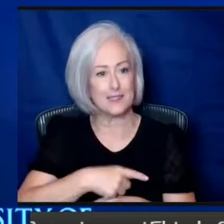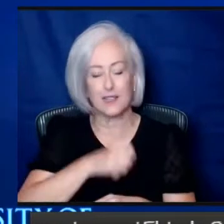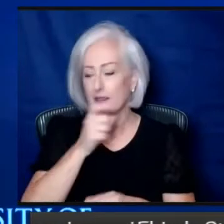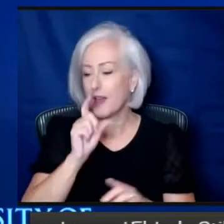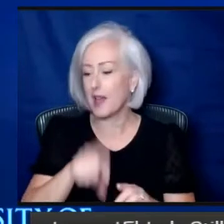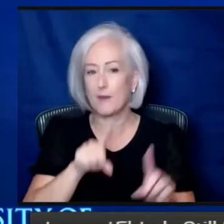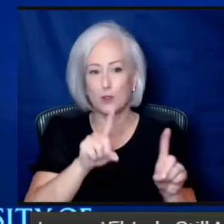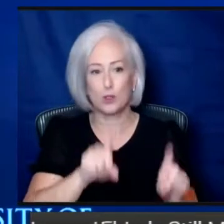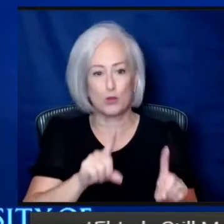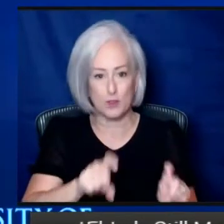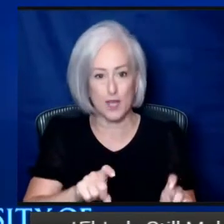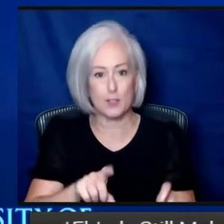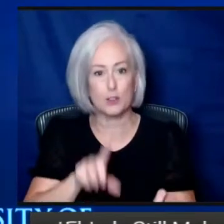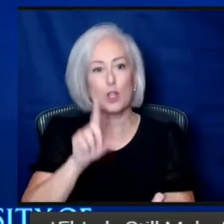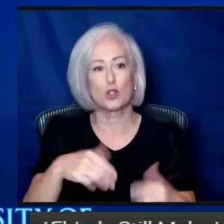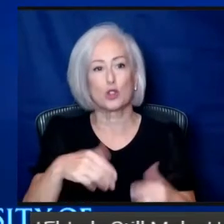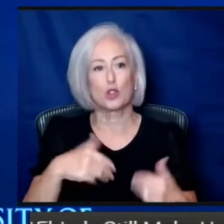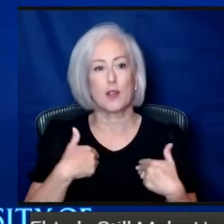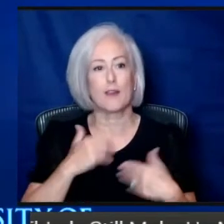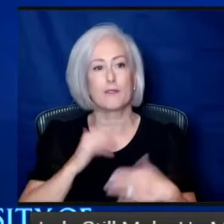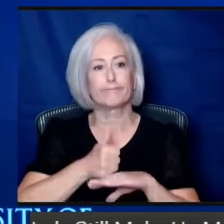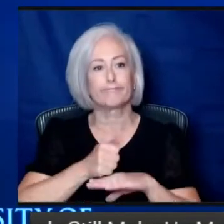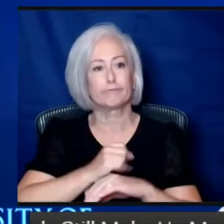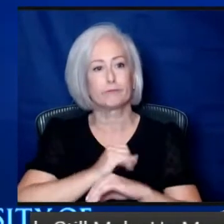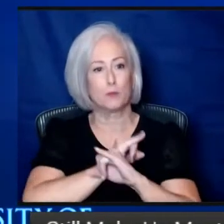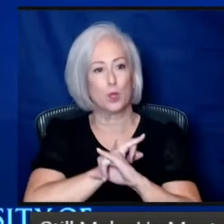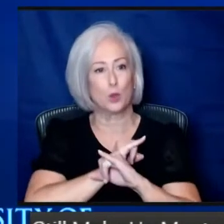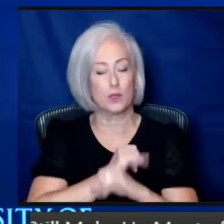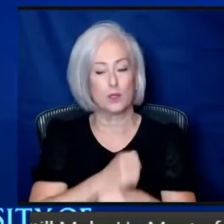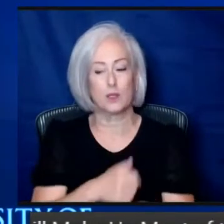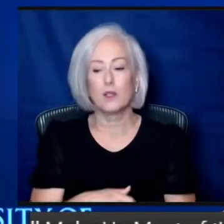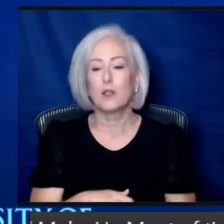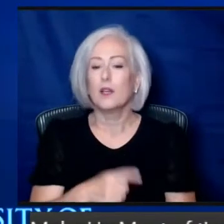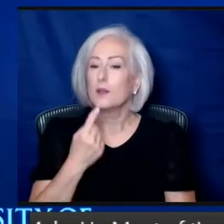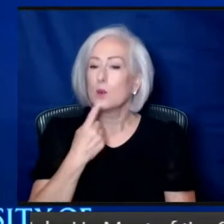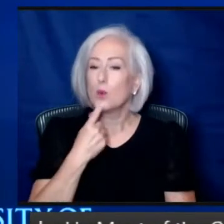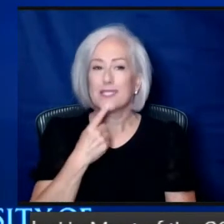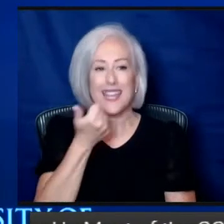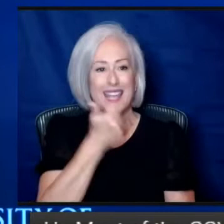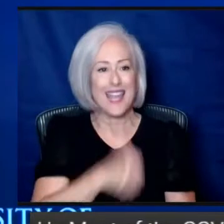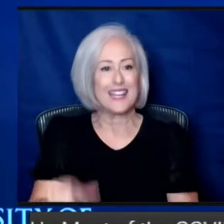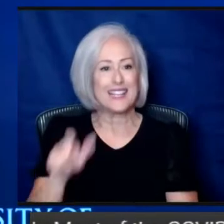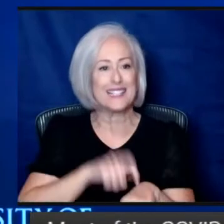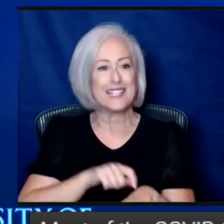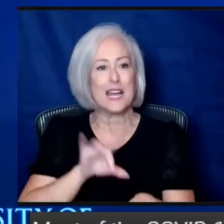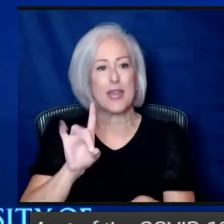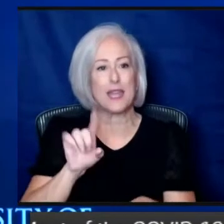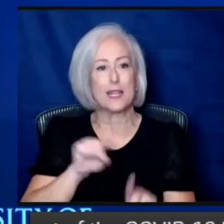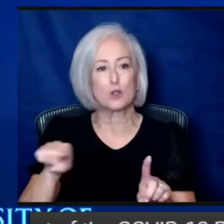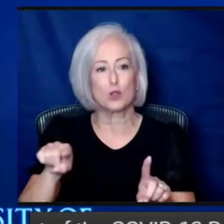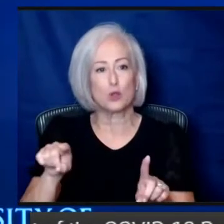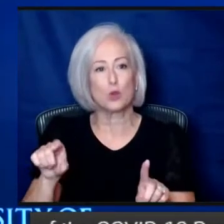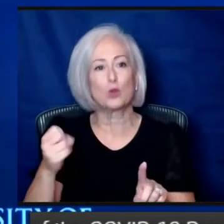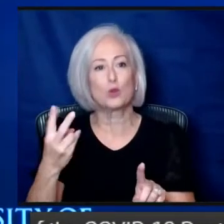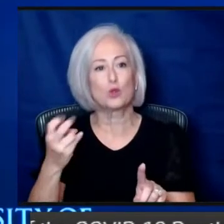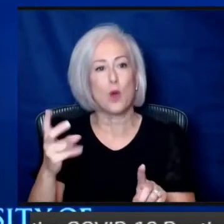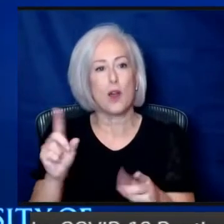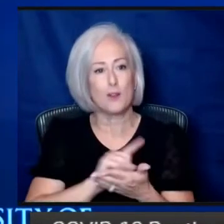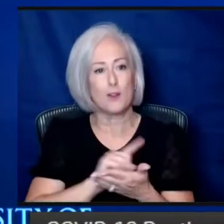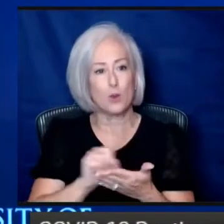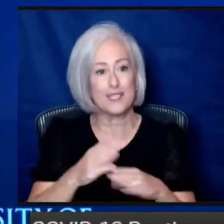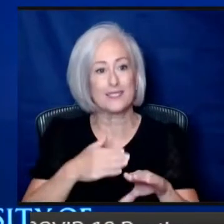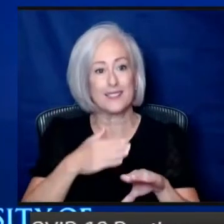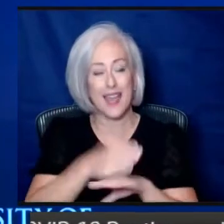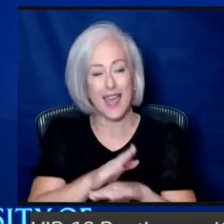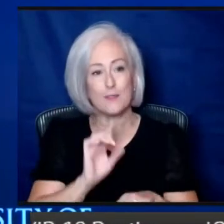we have been saying here on the show is really any time in that 8 to 12 week period after the acute infection, it's reasonable and okay to